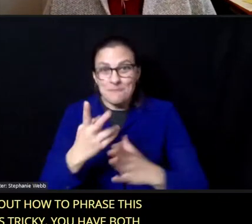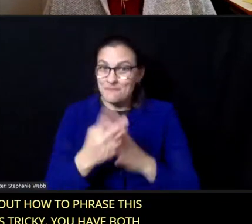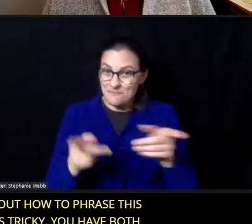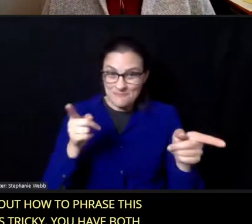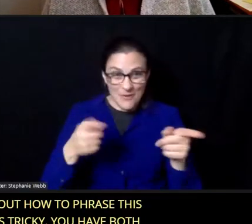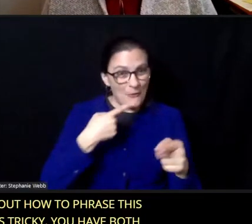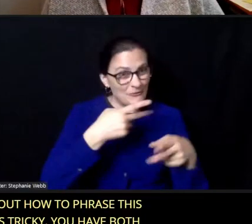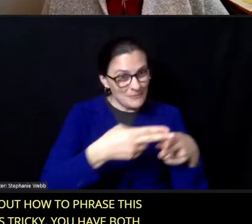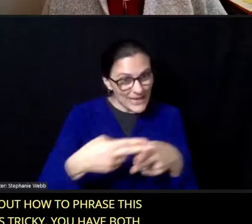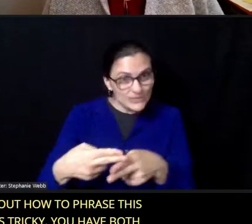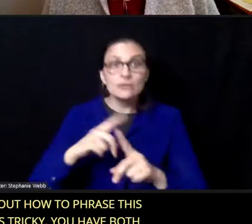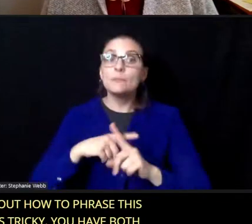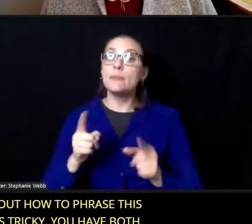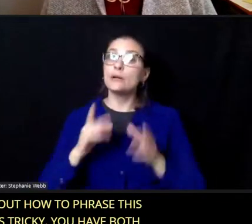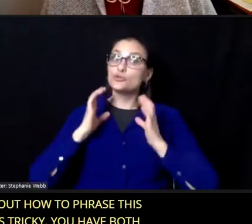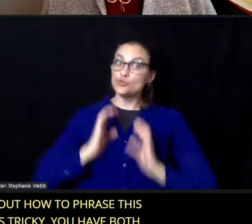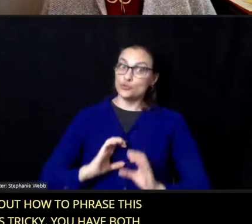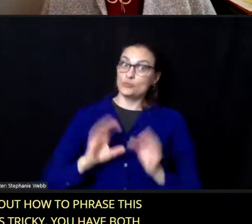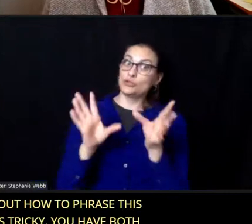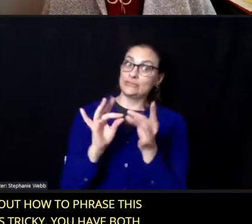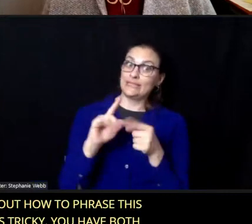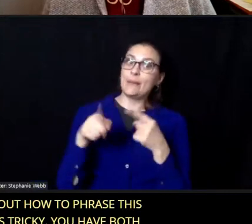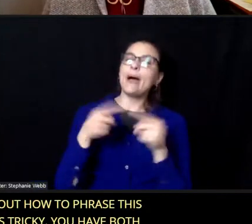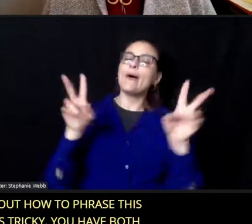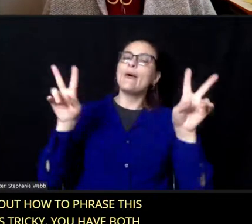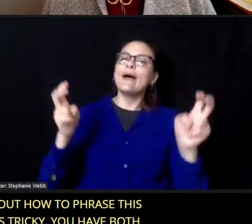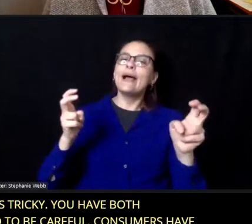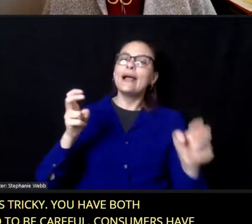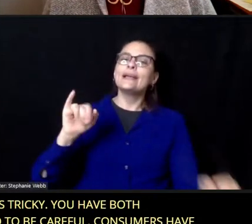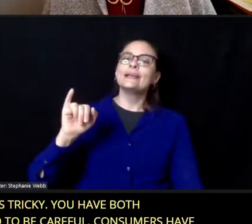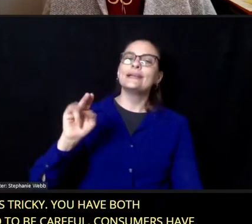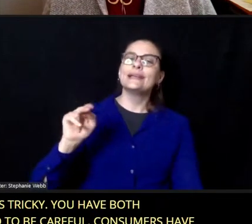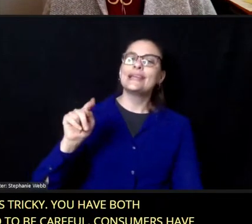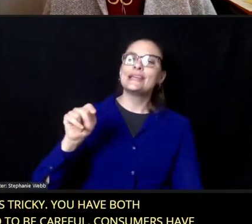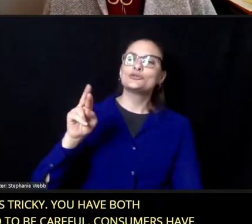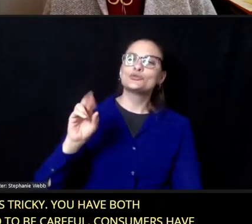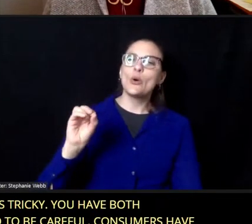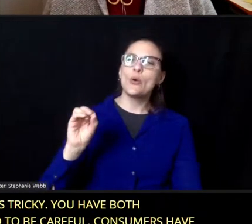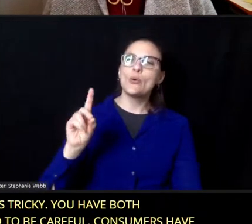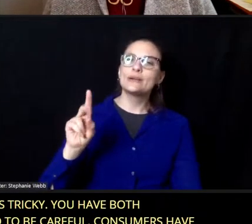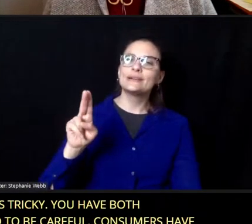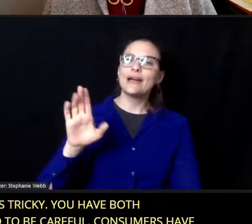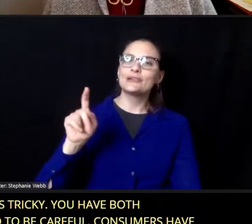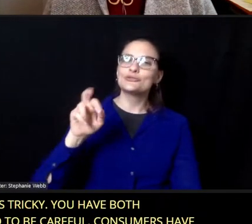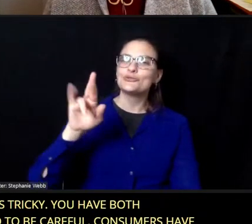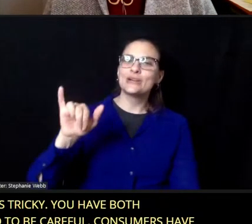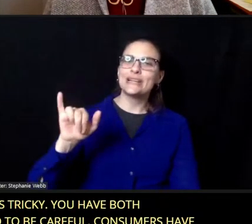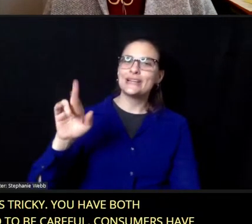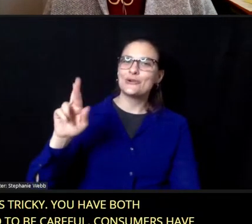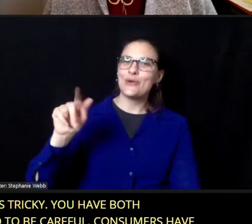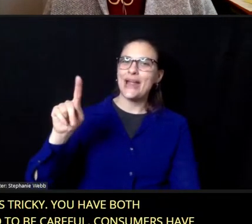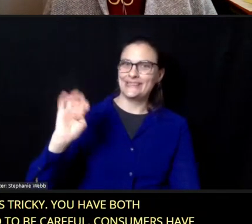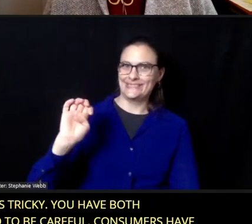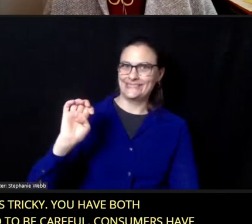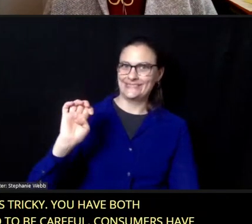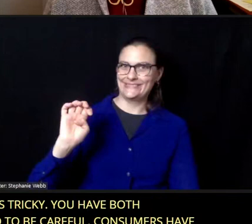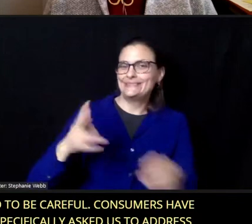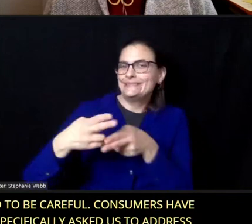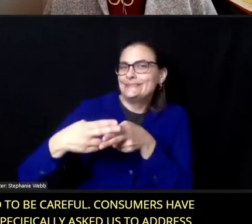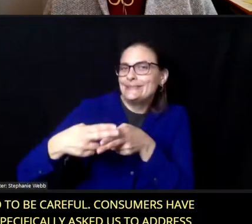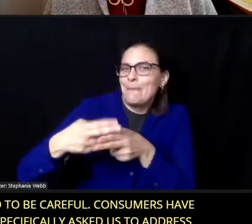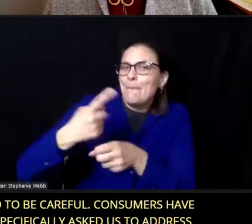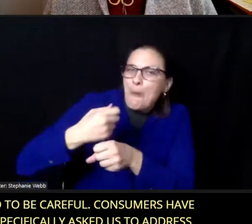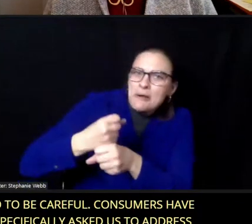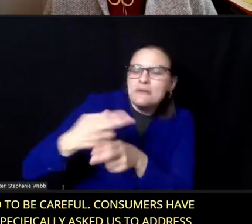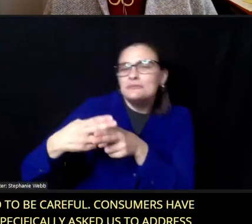specifically asked us to address introductory rates. It's a difficult concept to kind of balance. Can you speak to how a